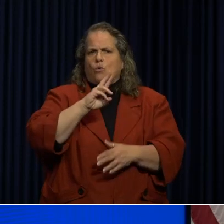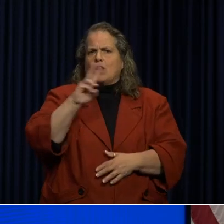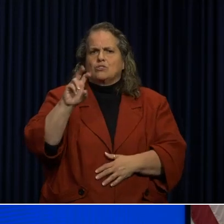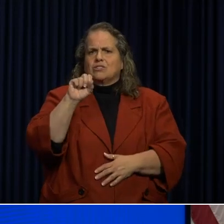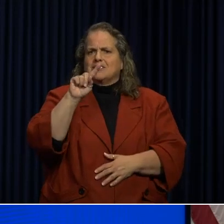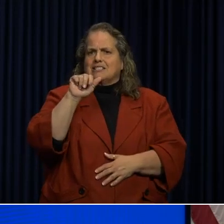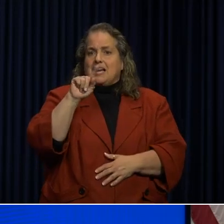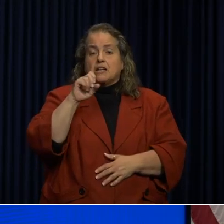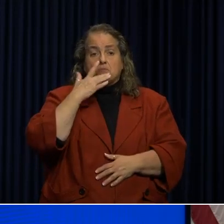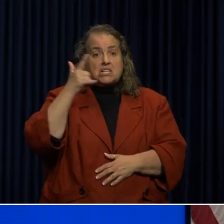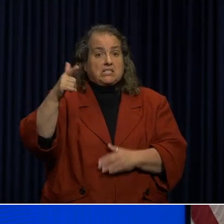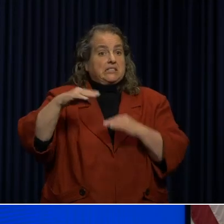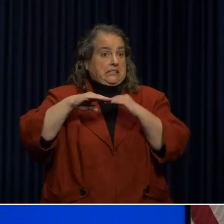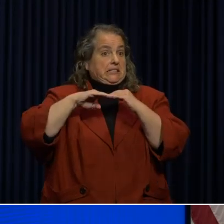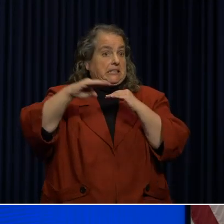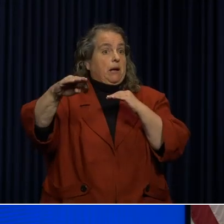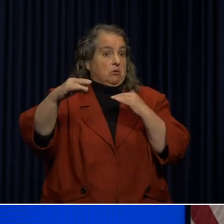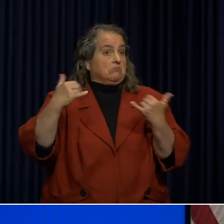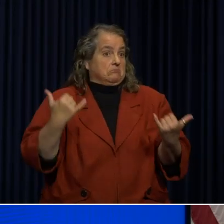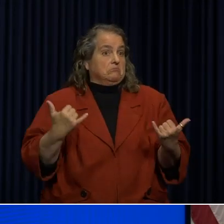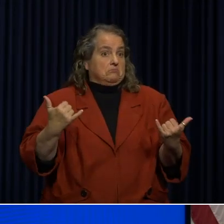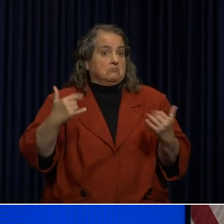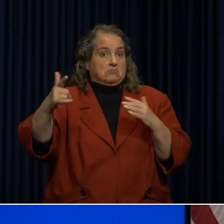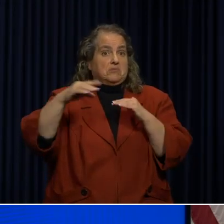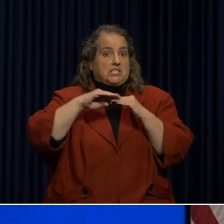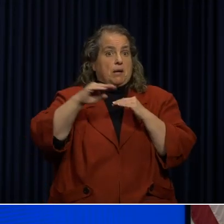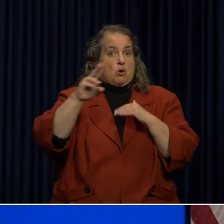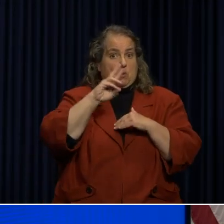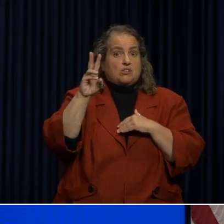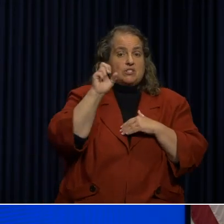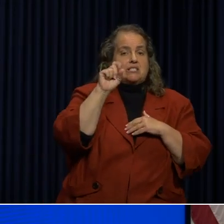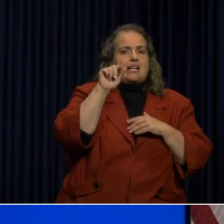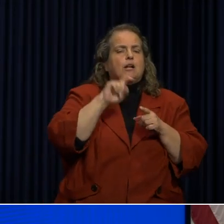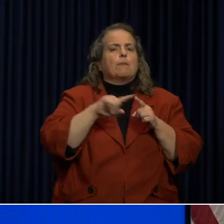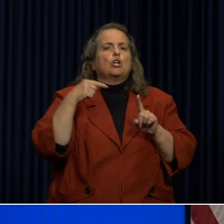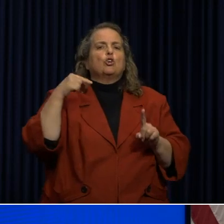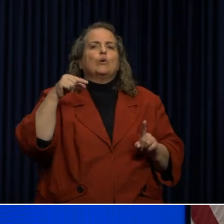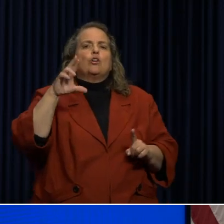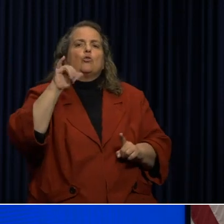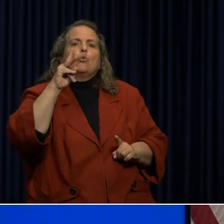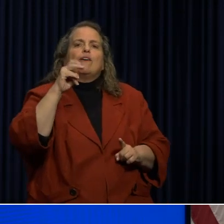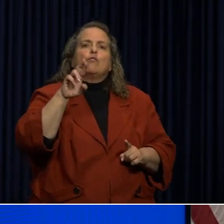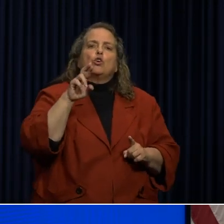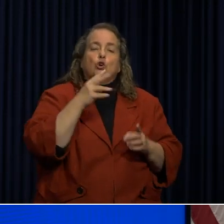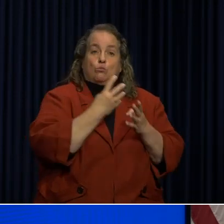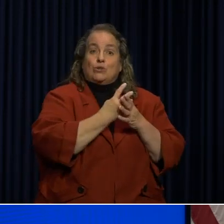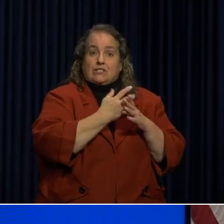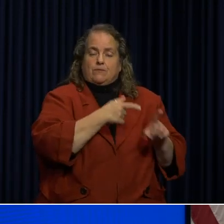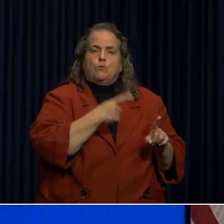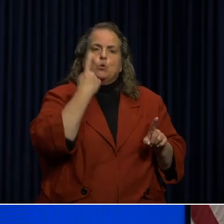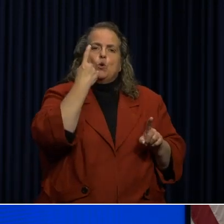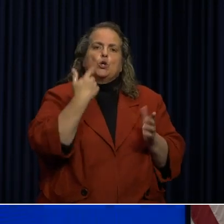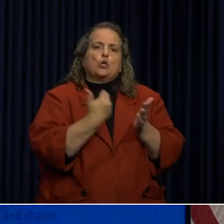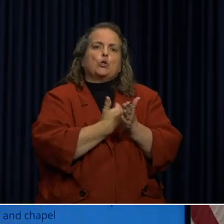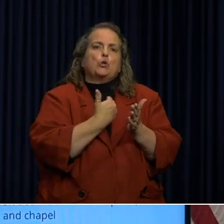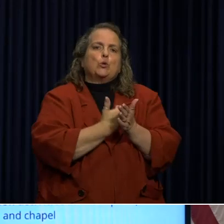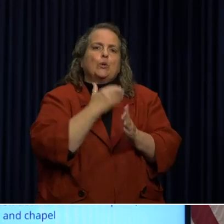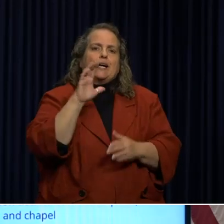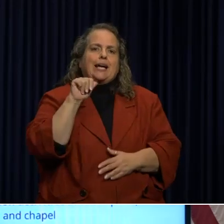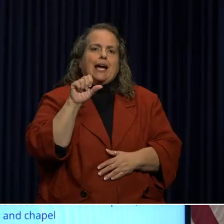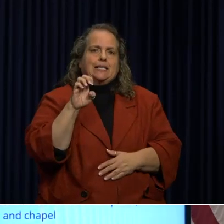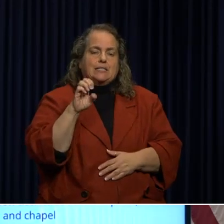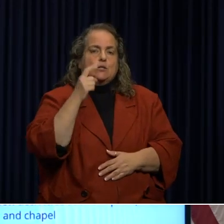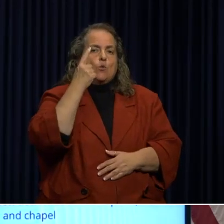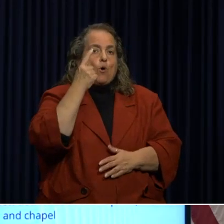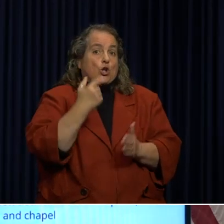is stable as of today, and that is good news. But Green River, we have one new case, and it is